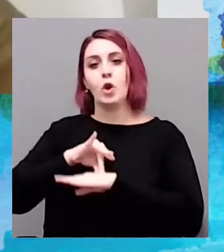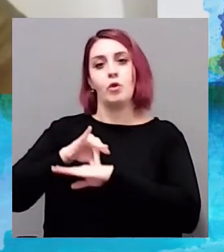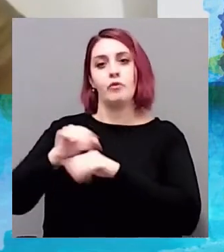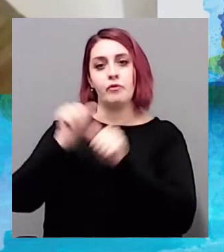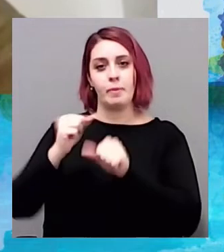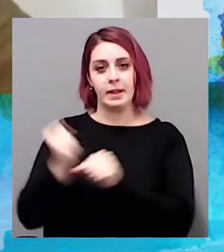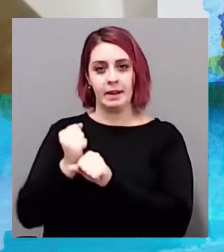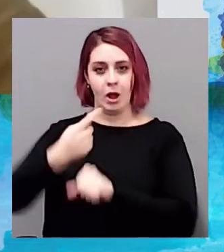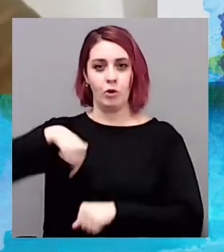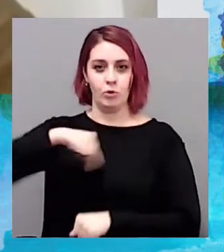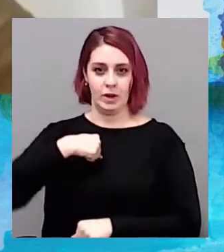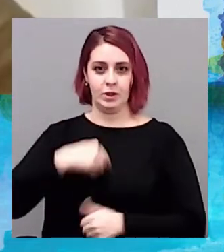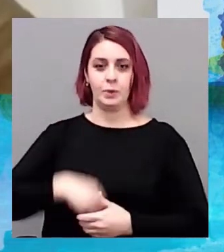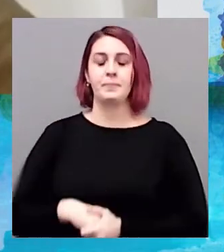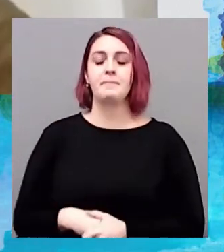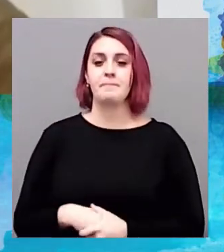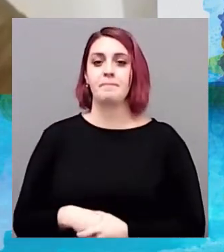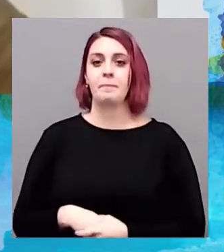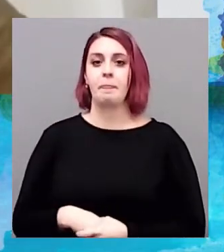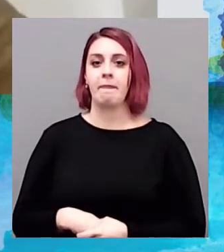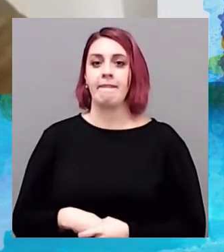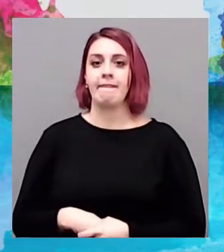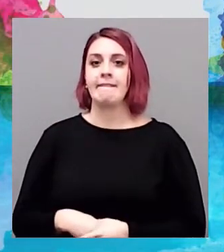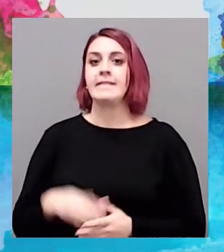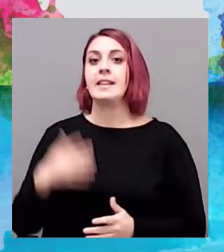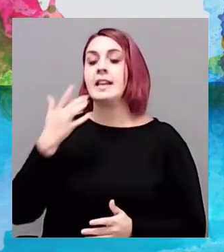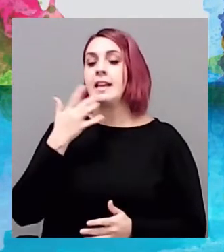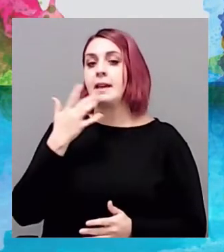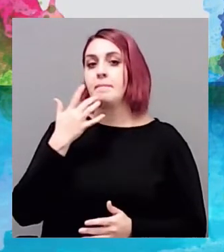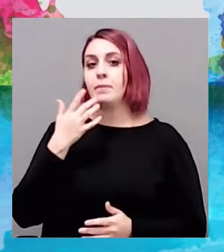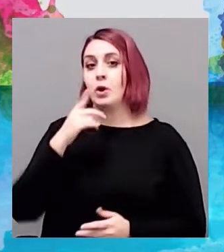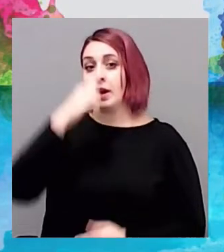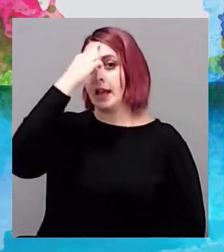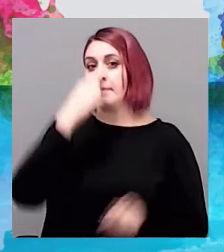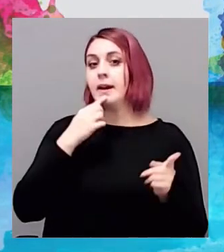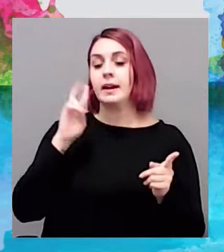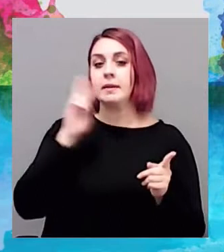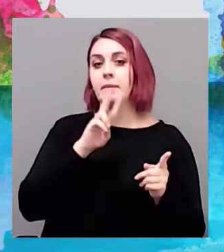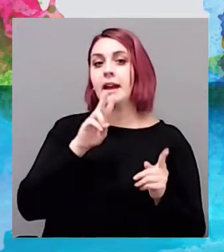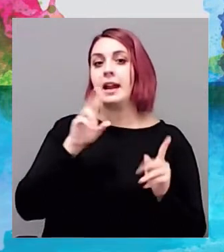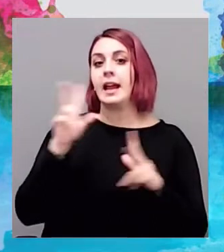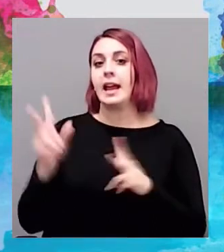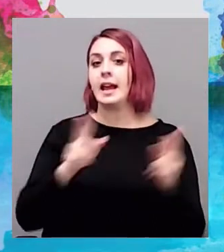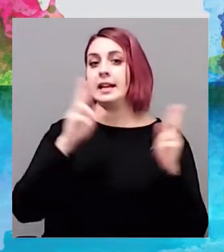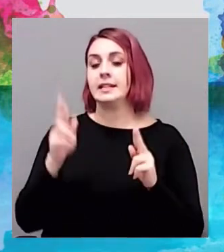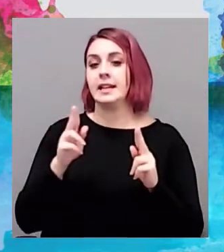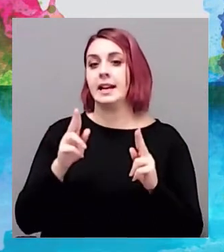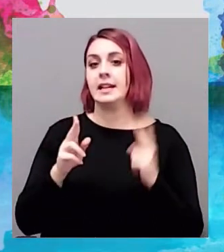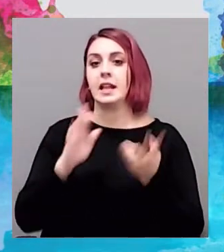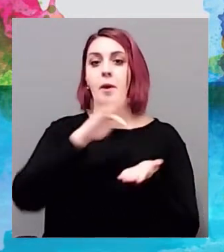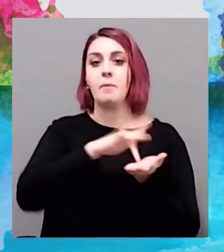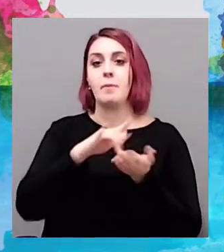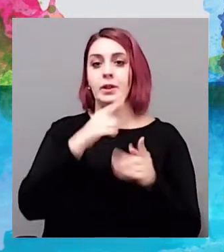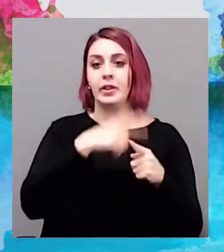and how we are working. For example, we have the verbal description of the images and different scenes